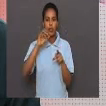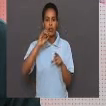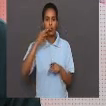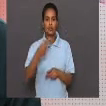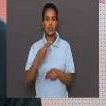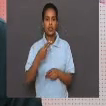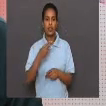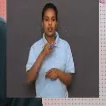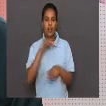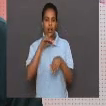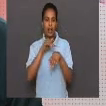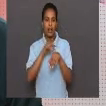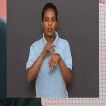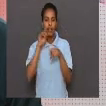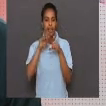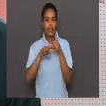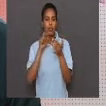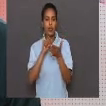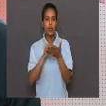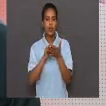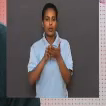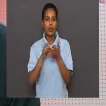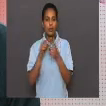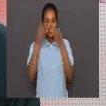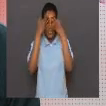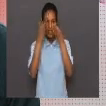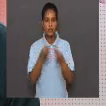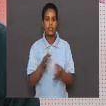hydroxide at the end point be determined?